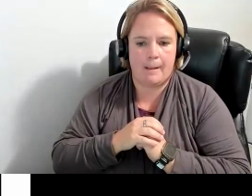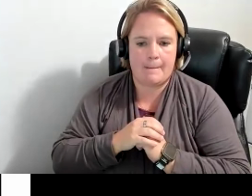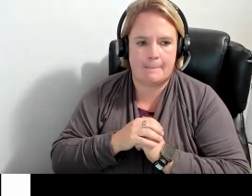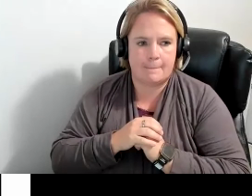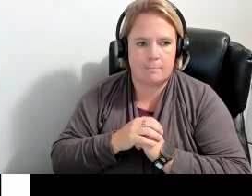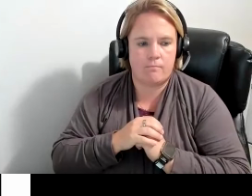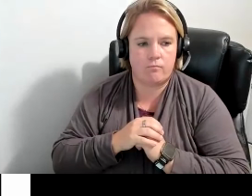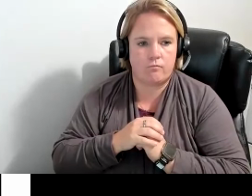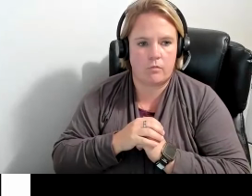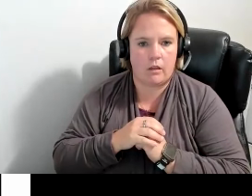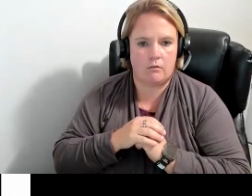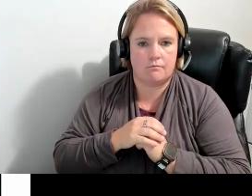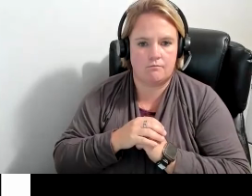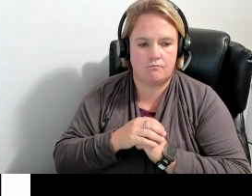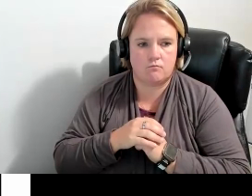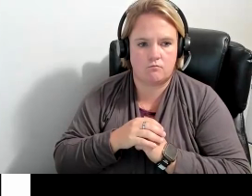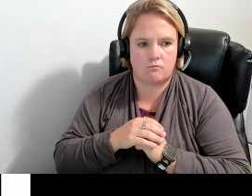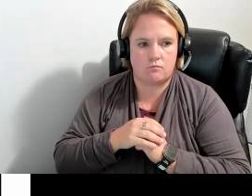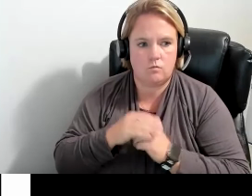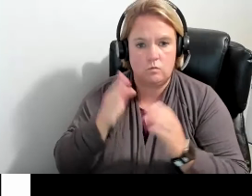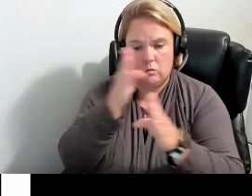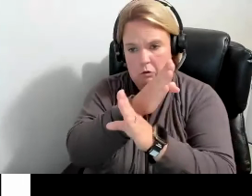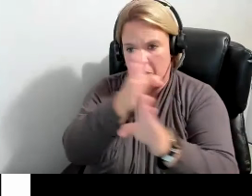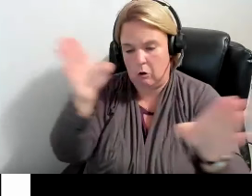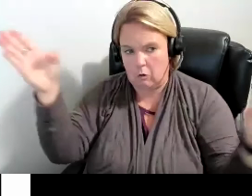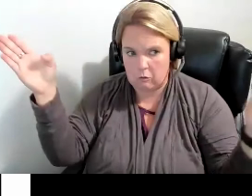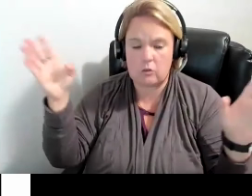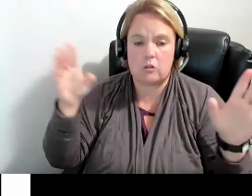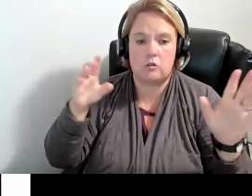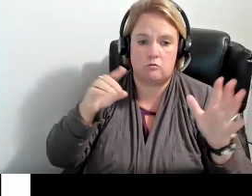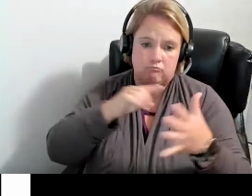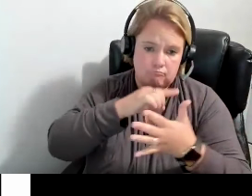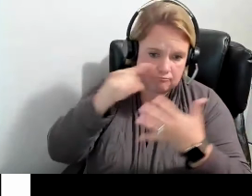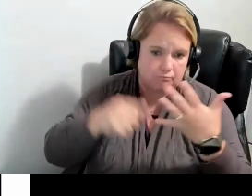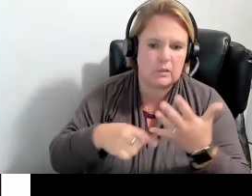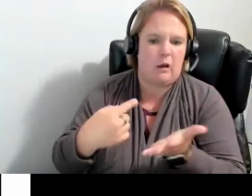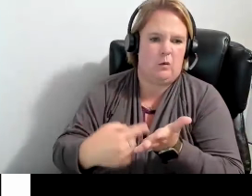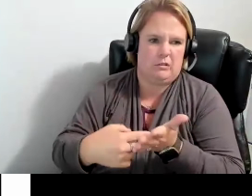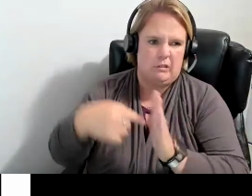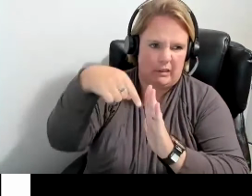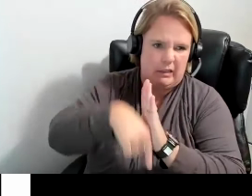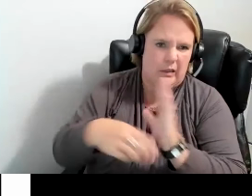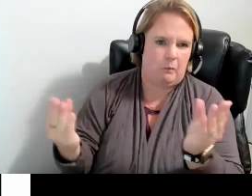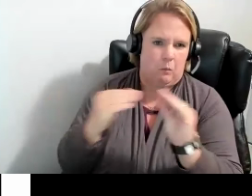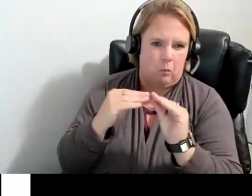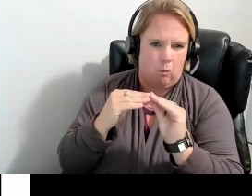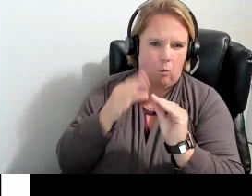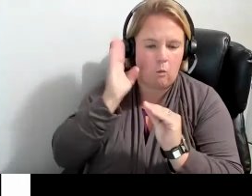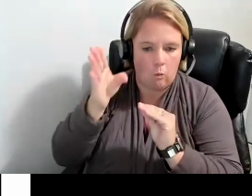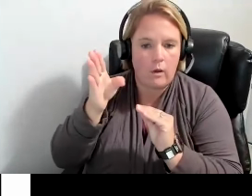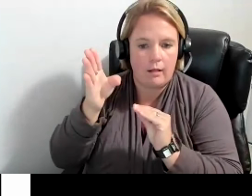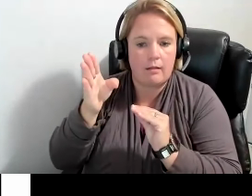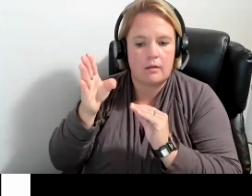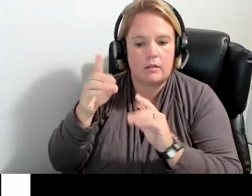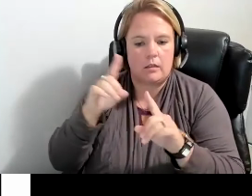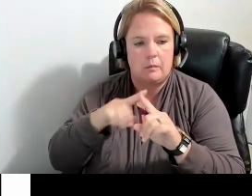So just to give you a little idea of all the different stuff we do, and I'll be talking about each one of these separately. But just